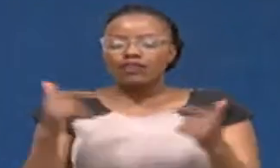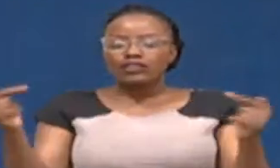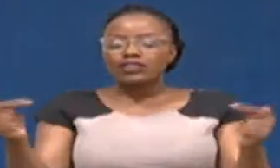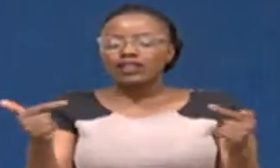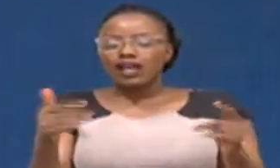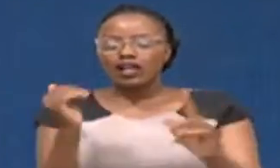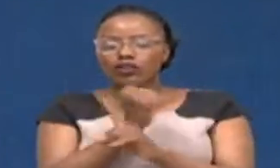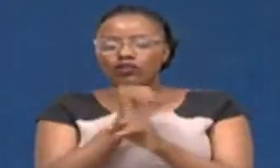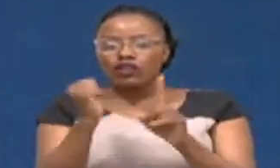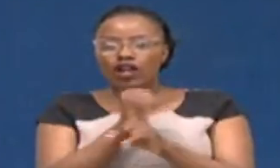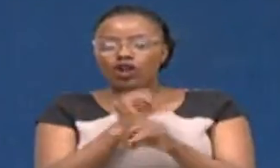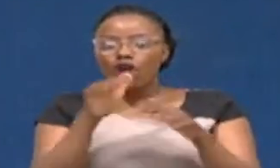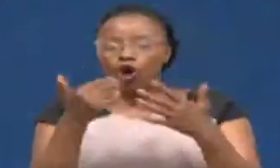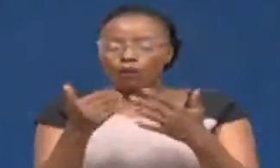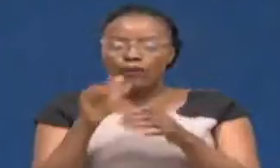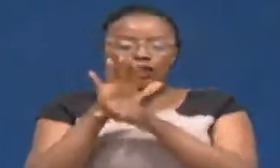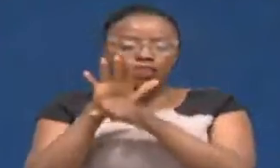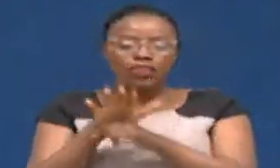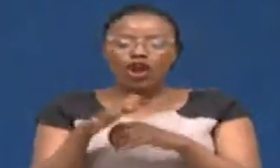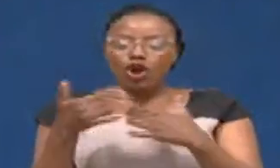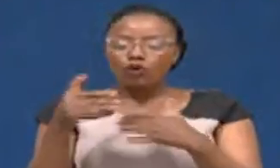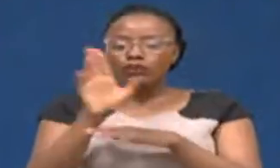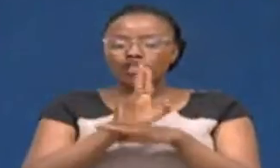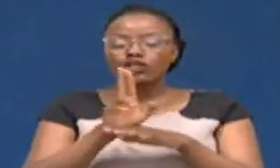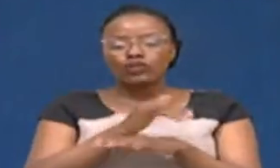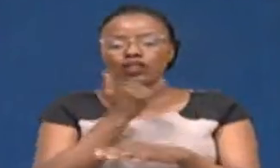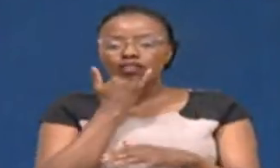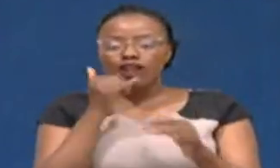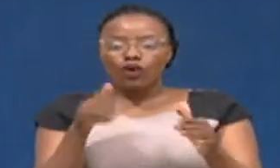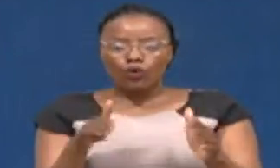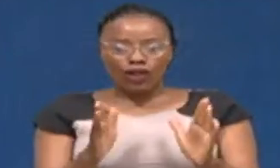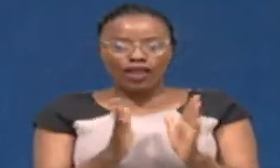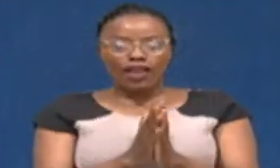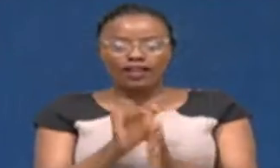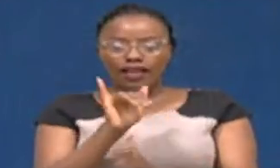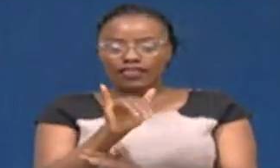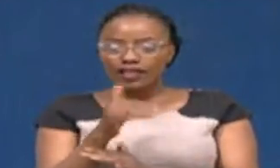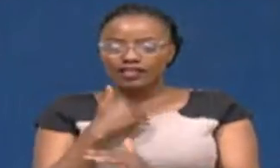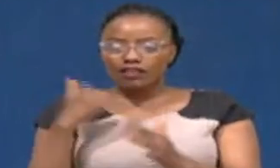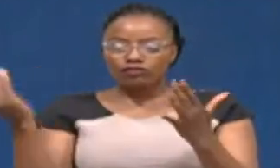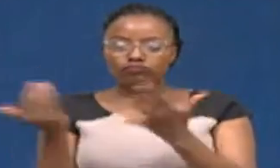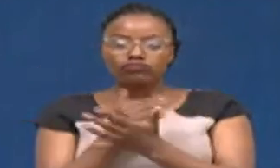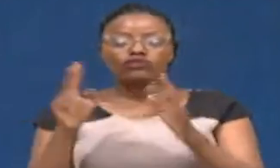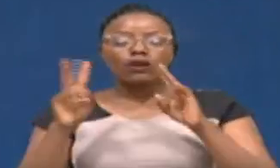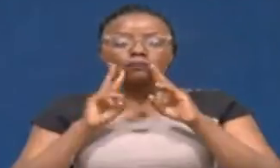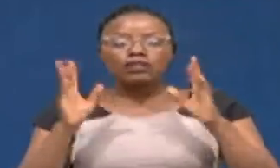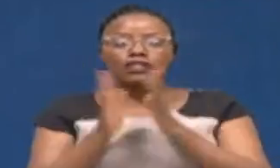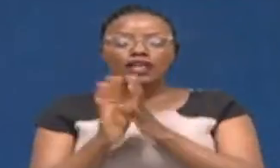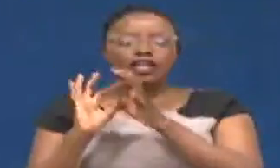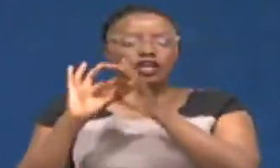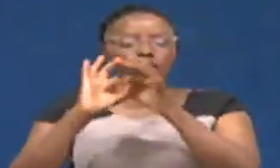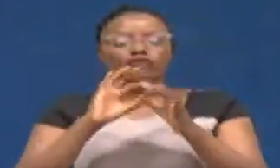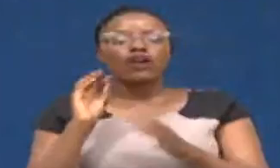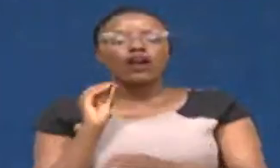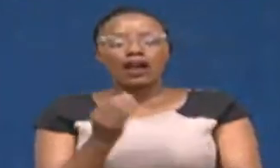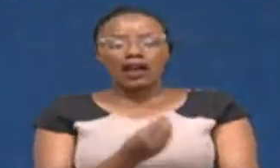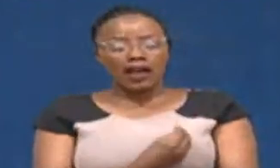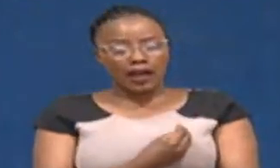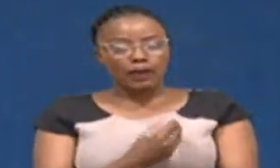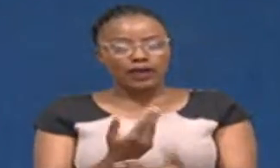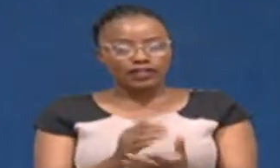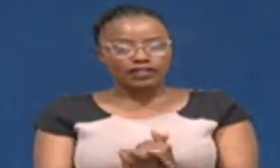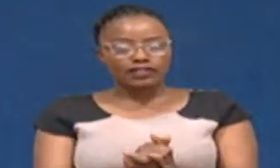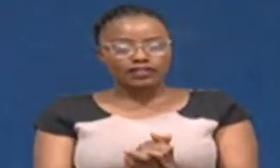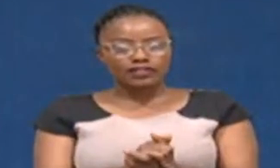incited to violence or being manipulated or being used. And that takes away our peace and our harmony and our cohesiveness.